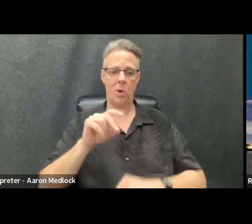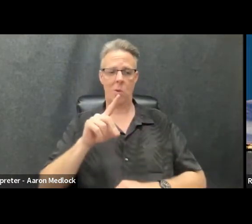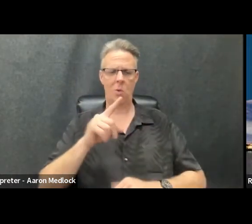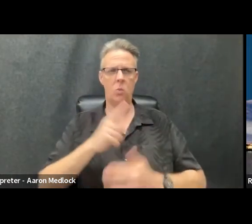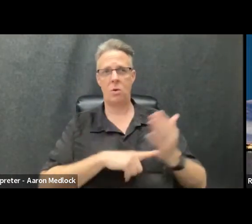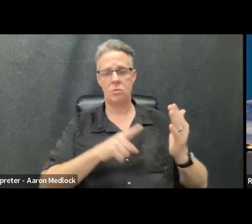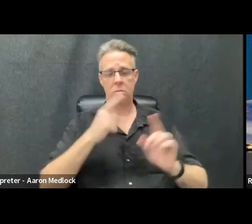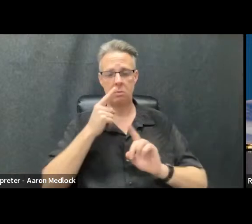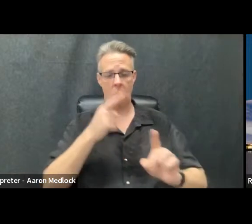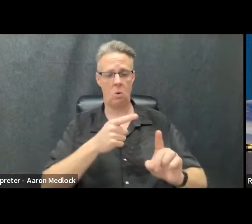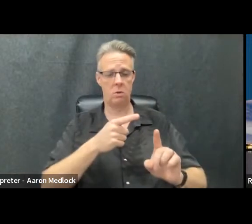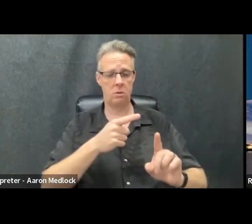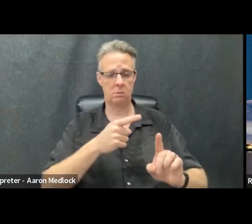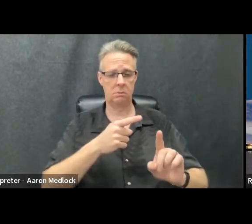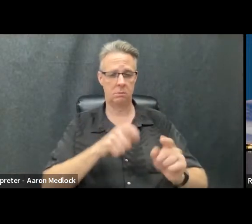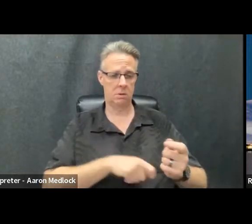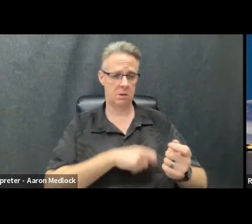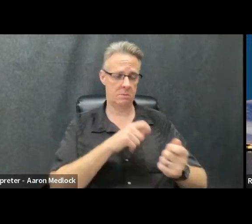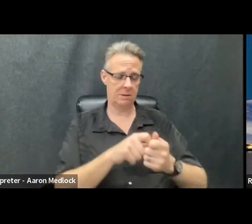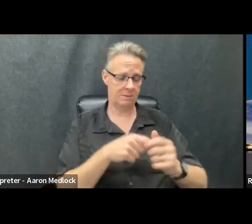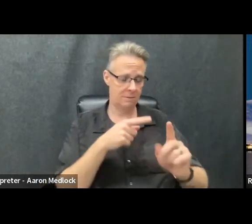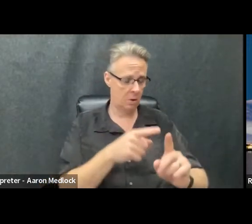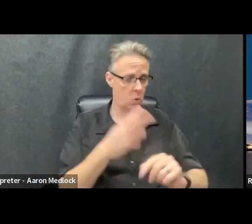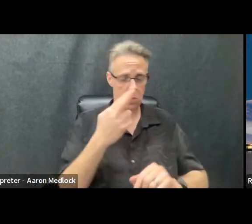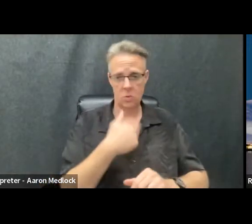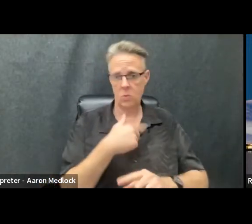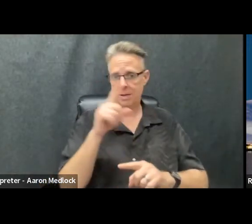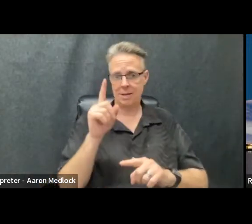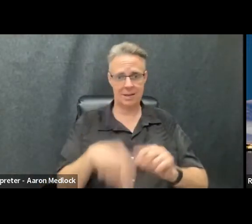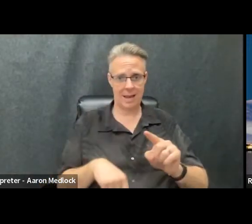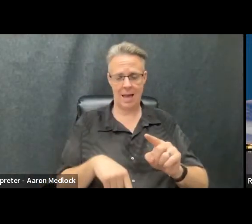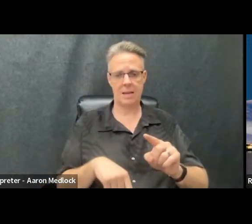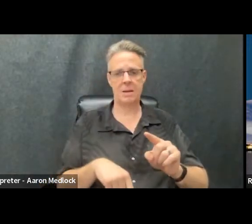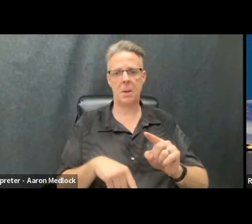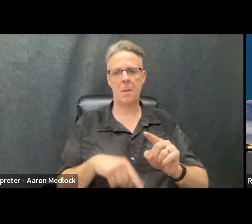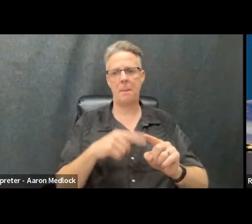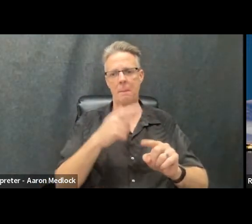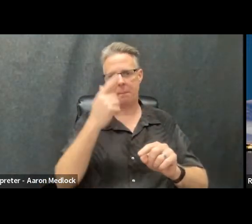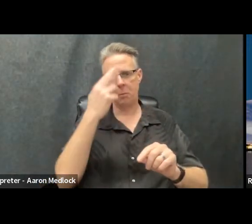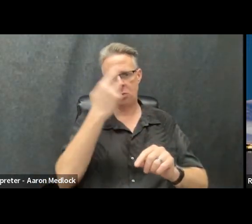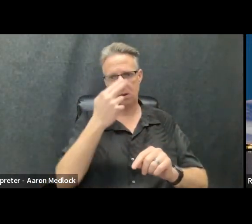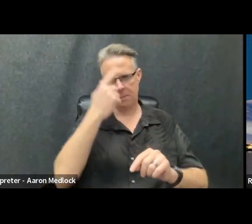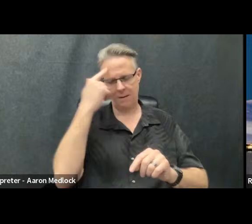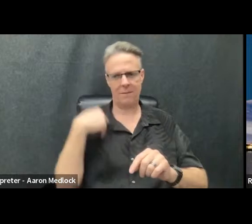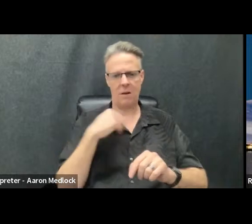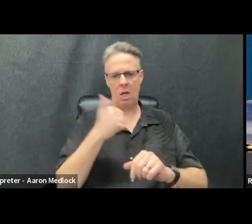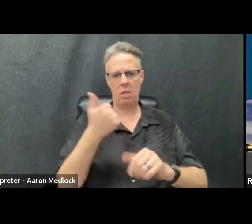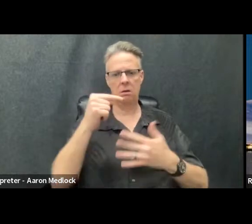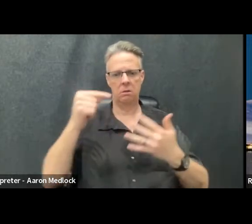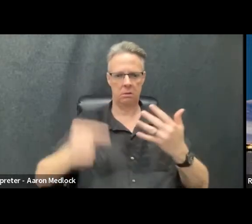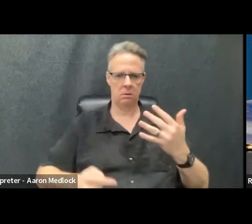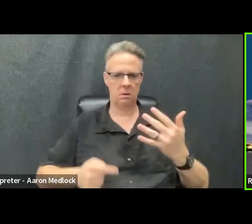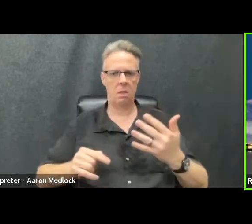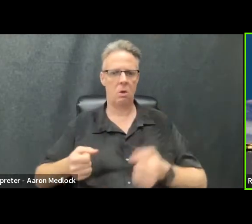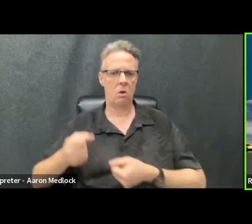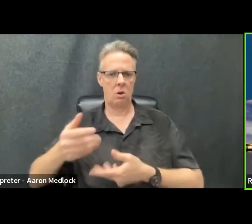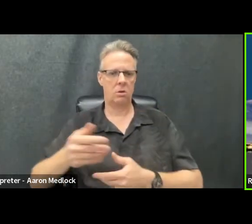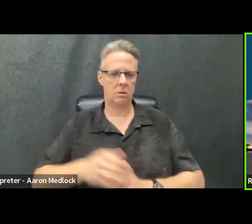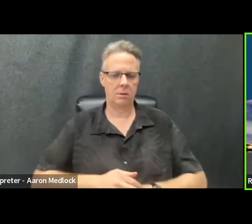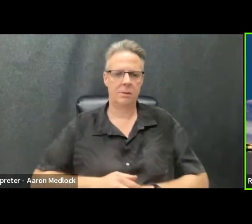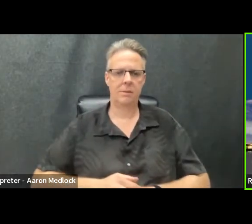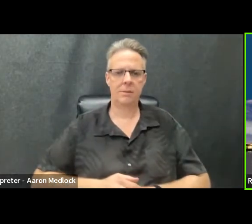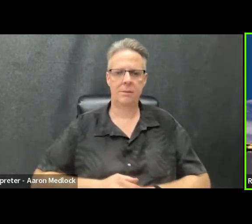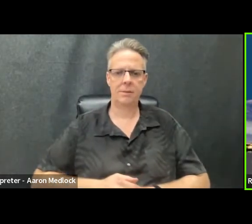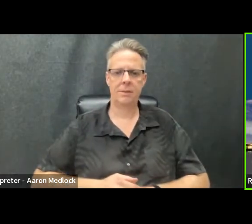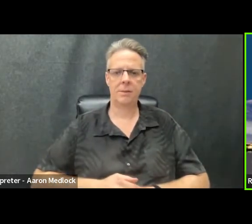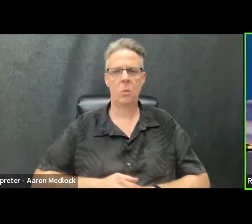shooting for is this, and the reason we can't get there is often compounded by these other factors. Yeah, it's